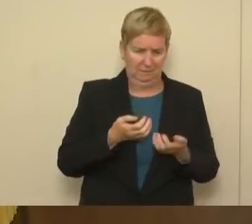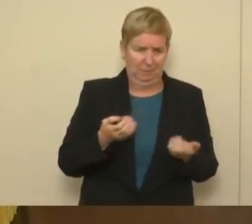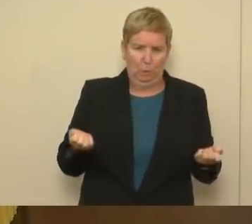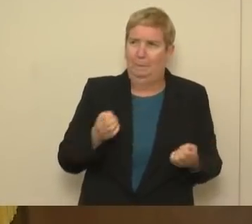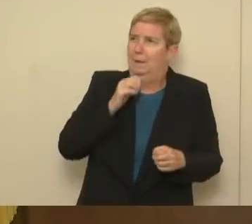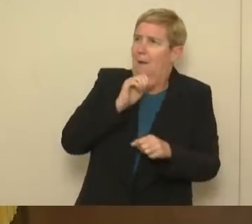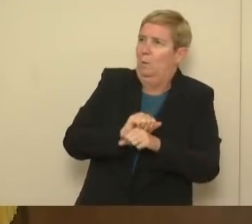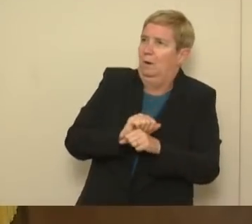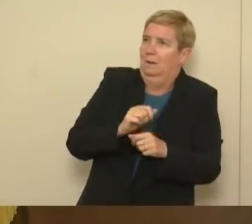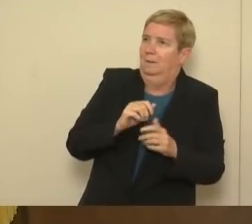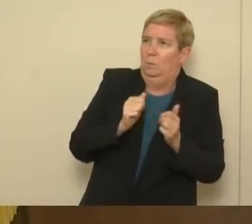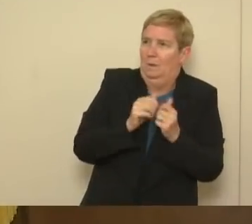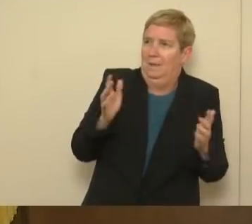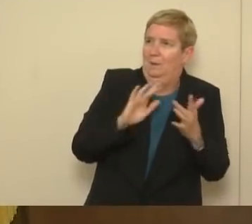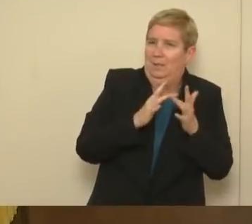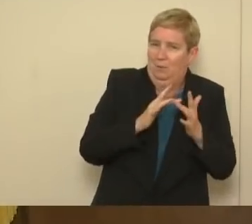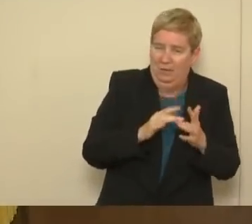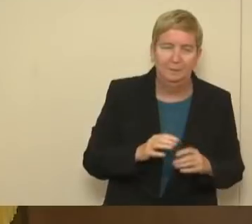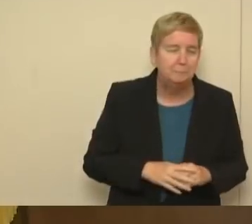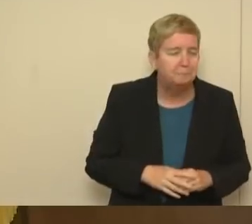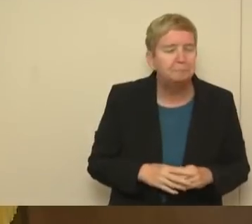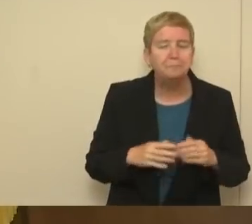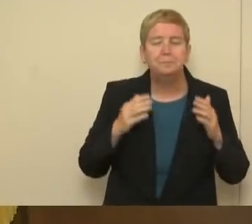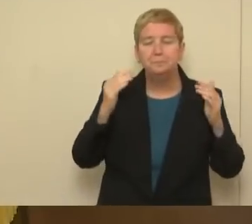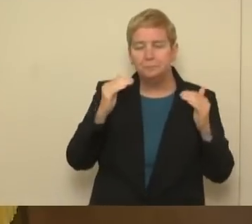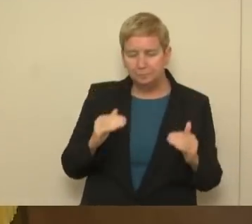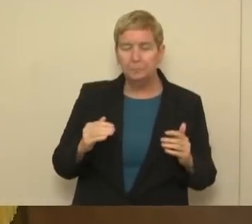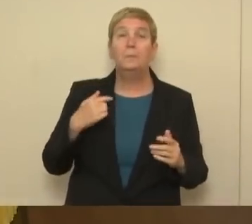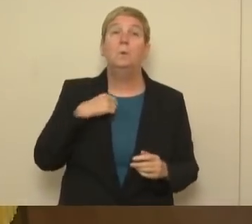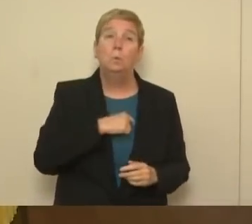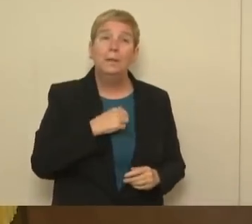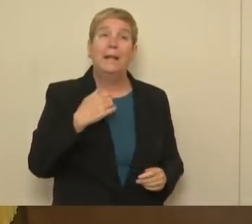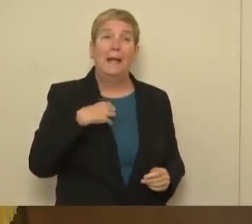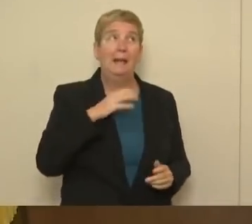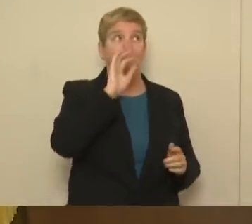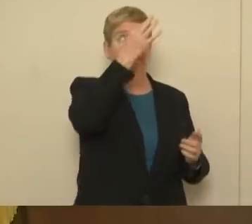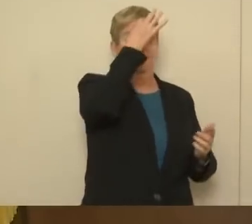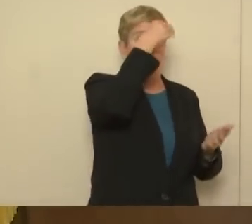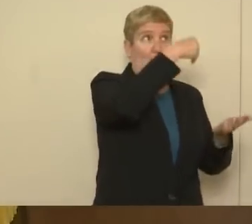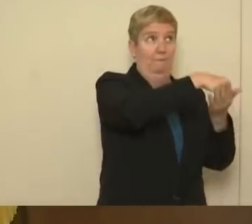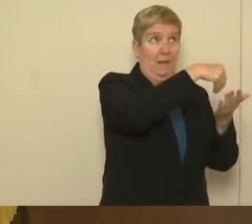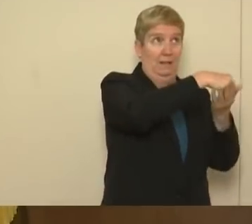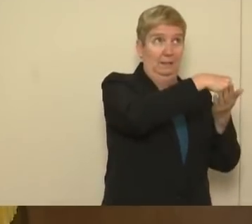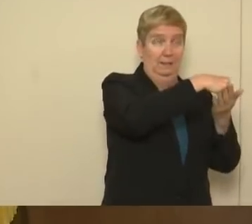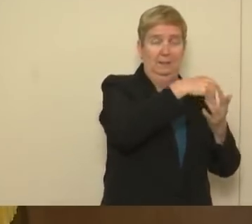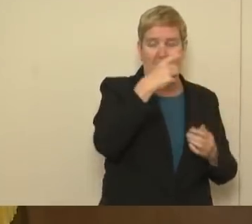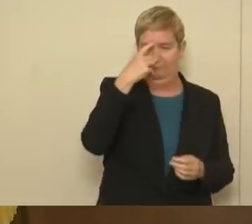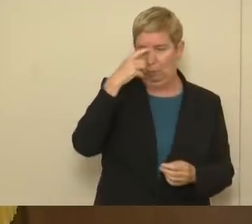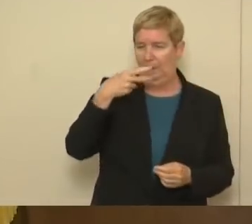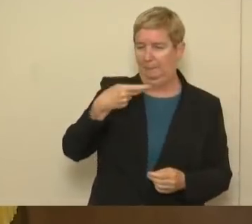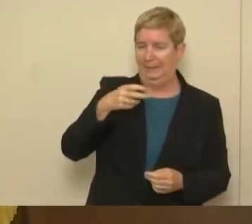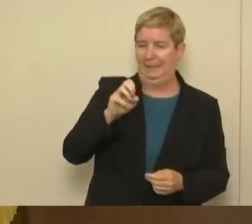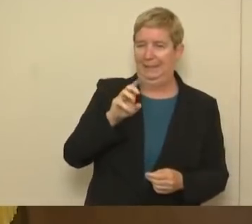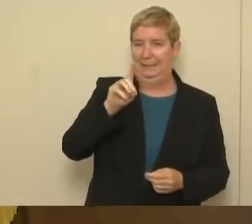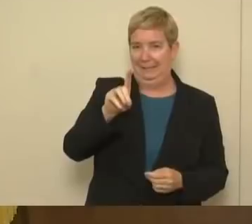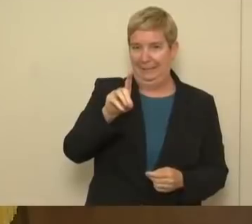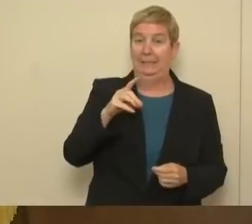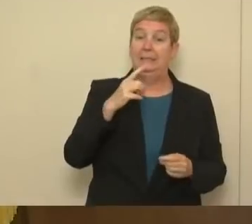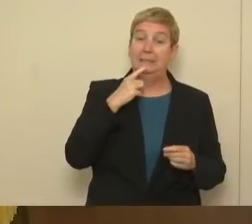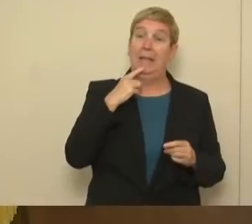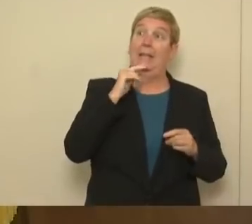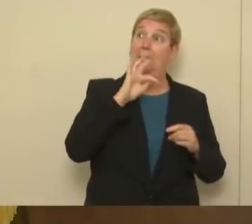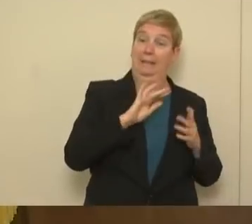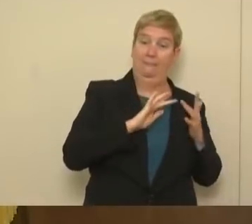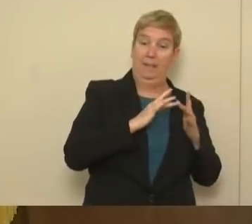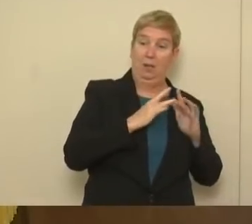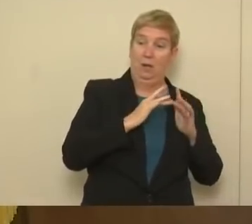to keep working with PED. We do have federal funds that are supposed to connect up that last mile and to invest in a variety